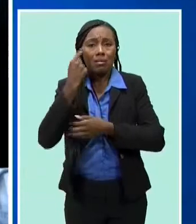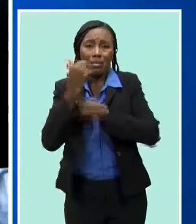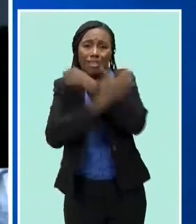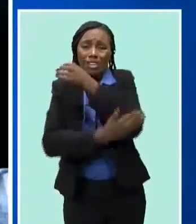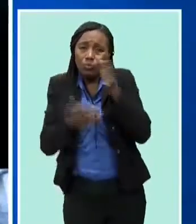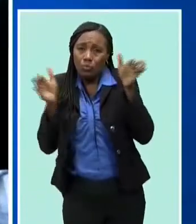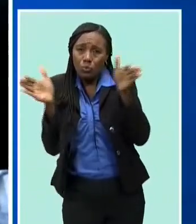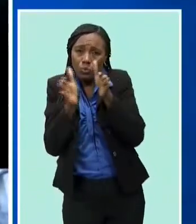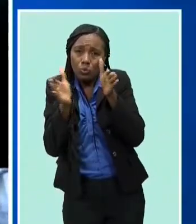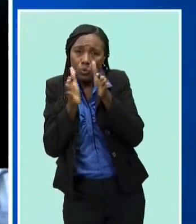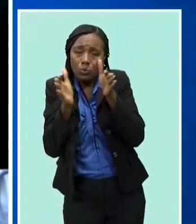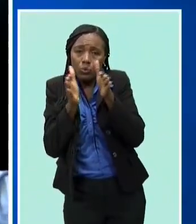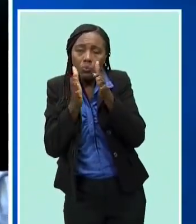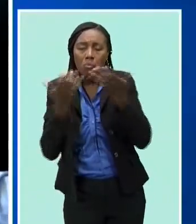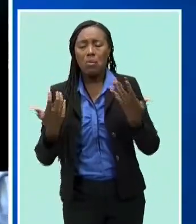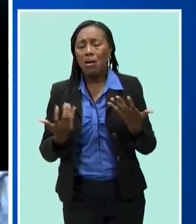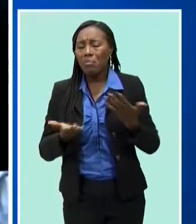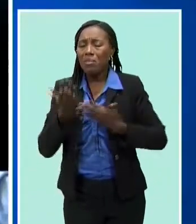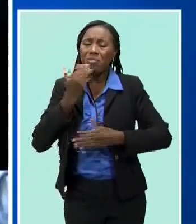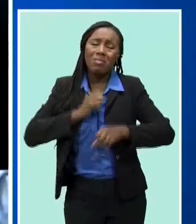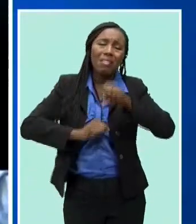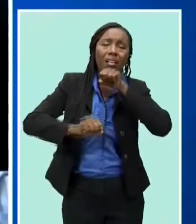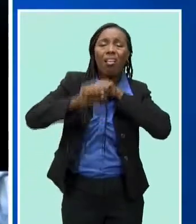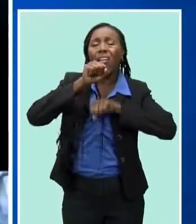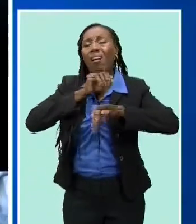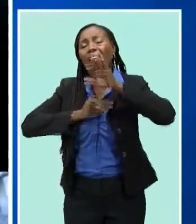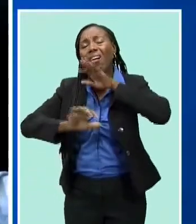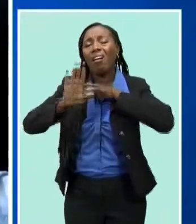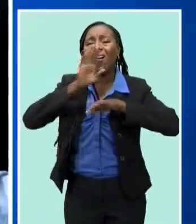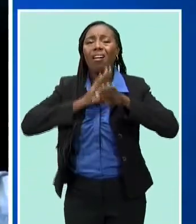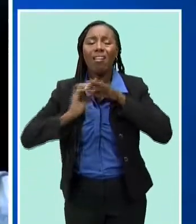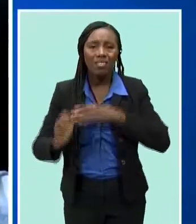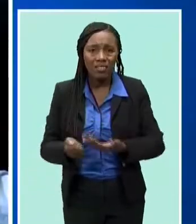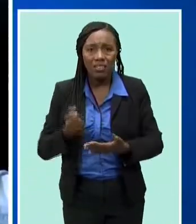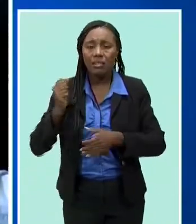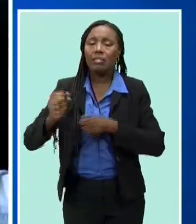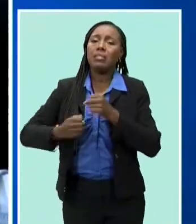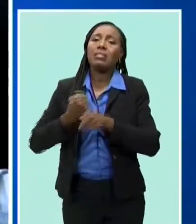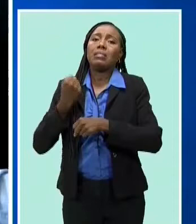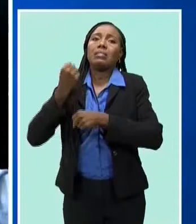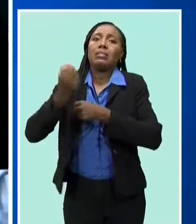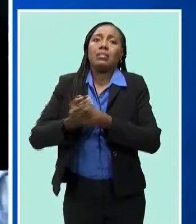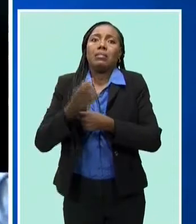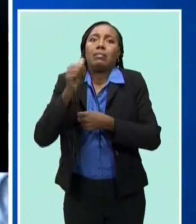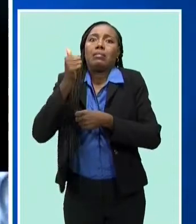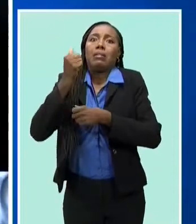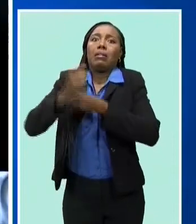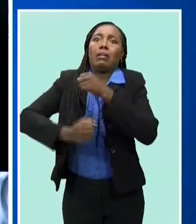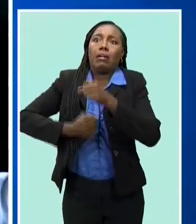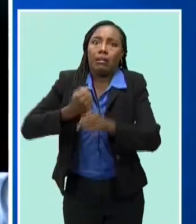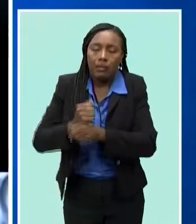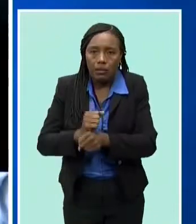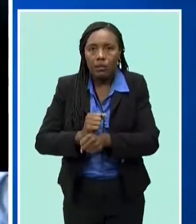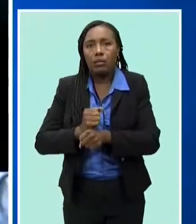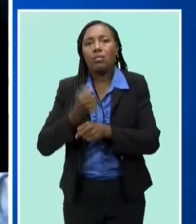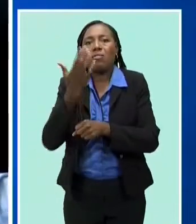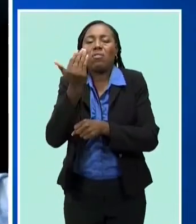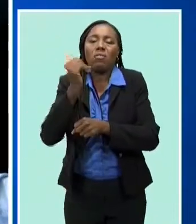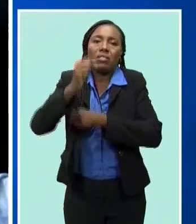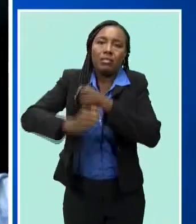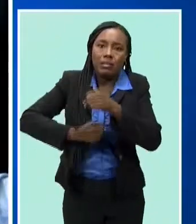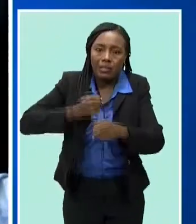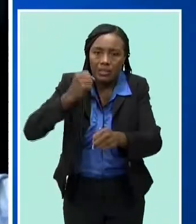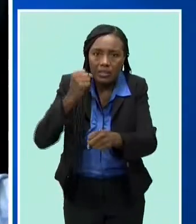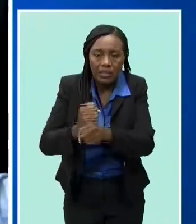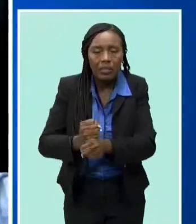like ours have been suffering over the course of the last decade and a half with respect